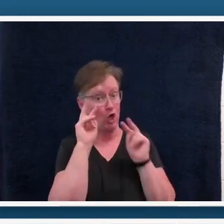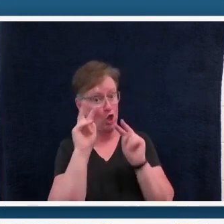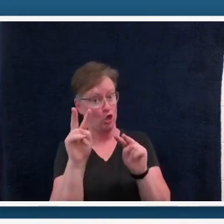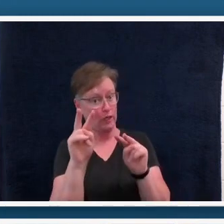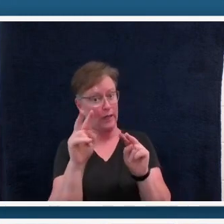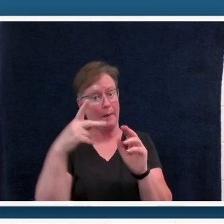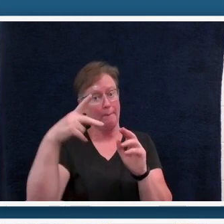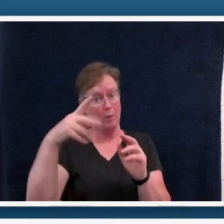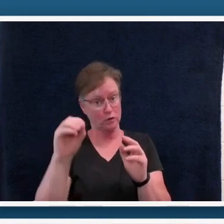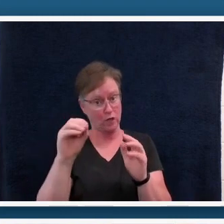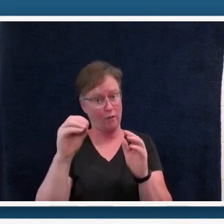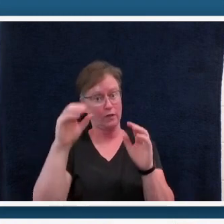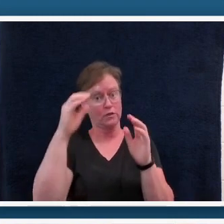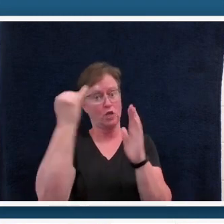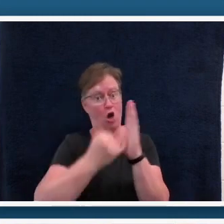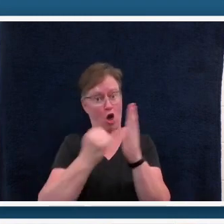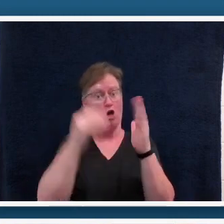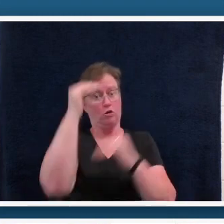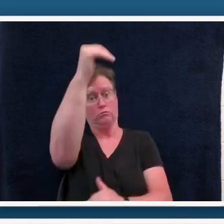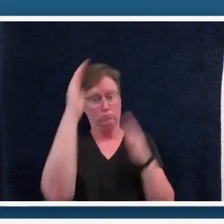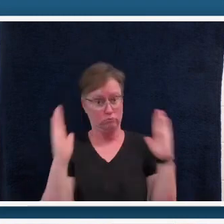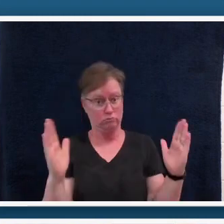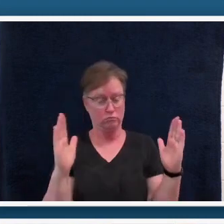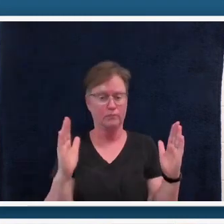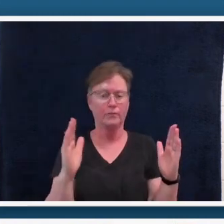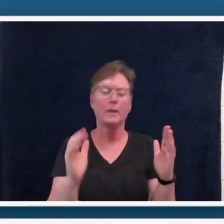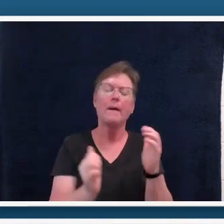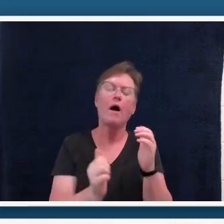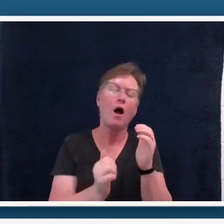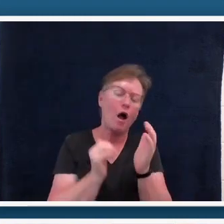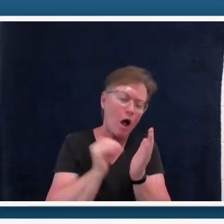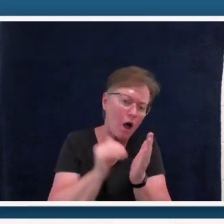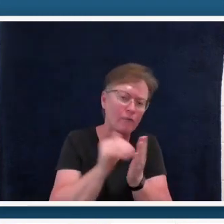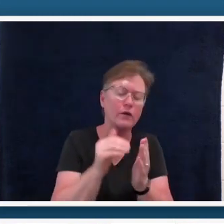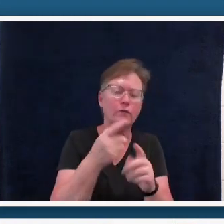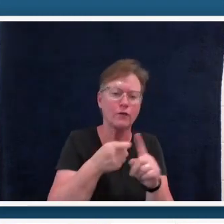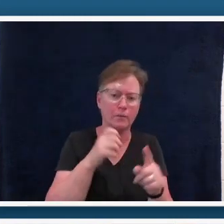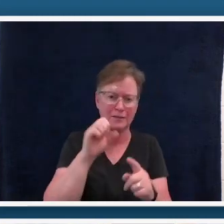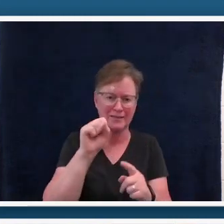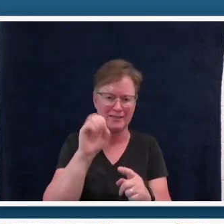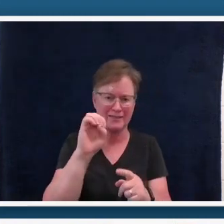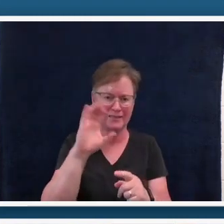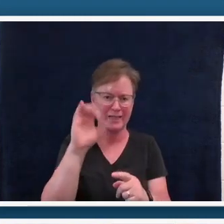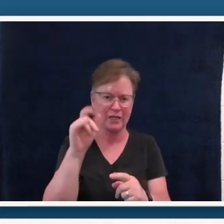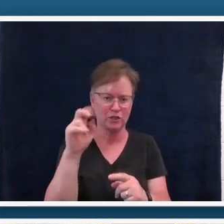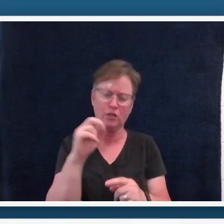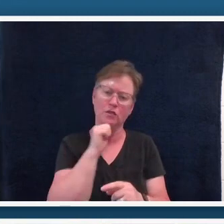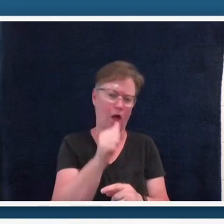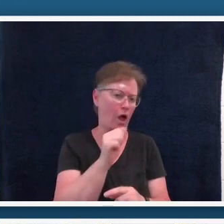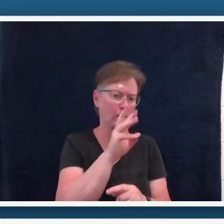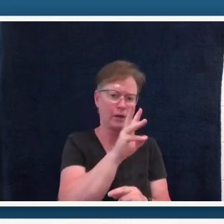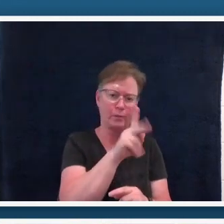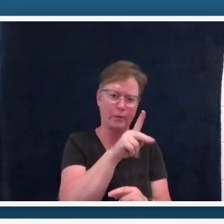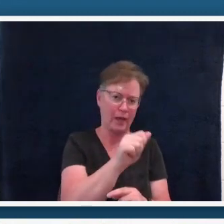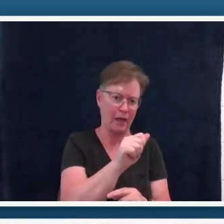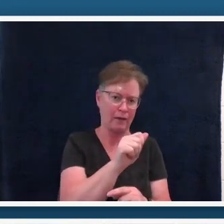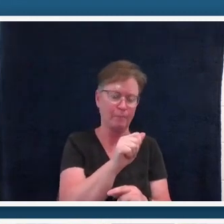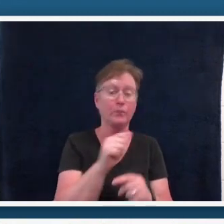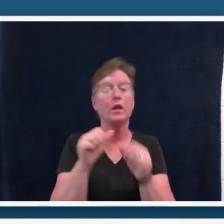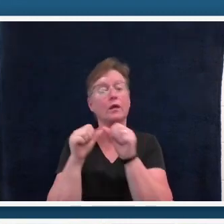of the section and not the WPA. And the program was quite successful in its output. It spanned 9 years. It